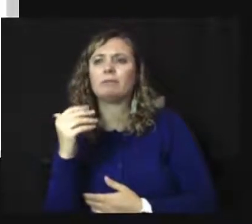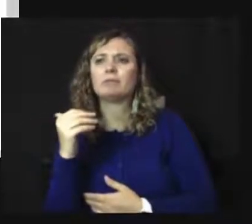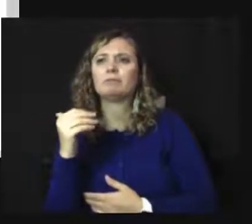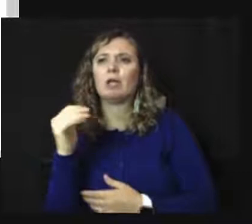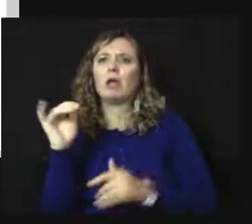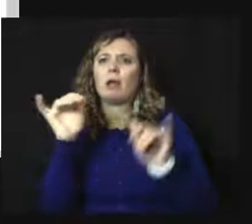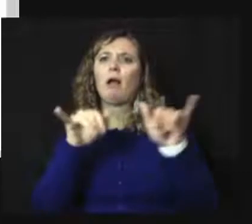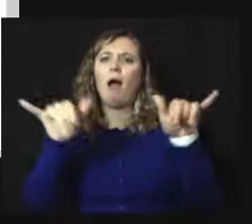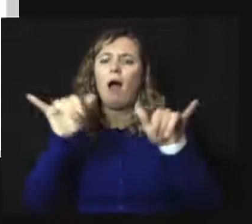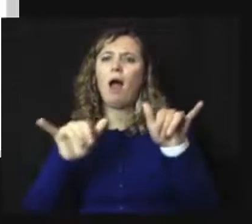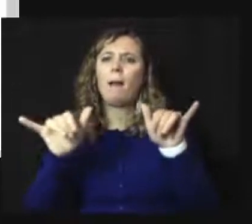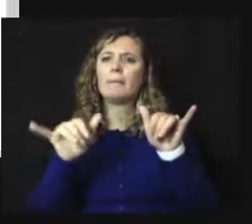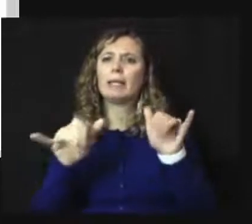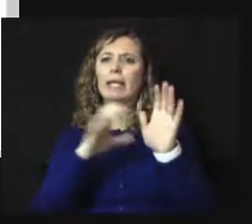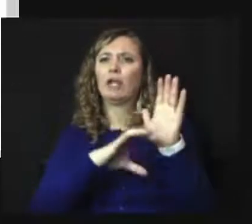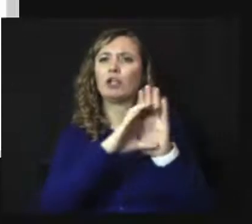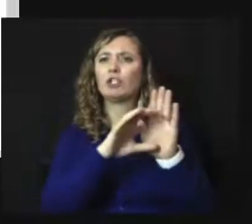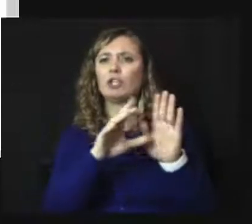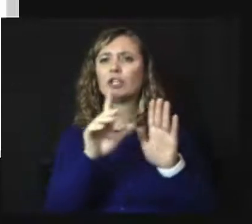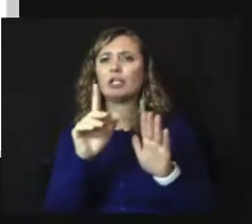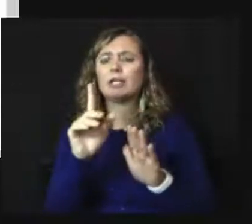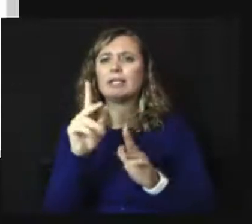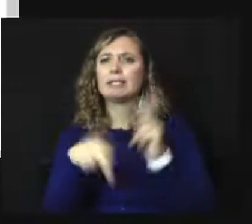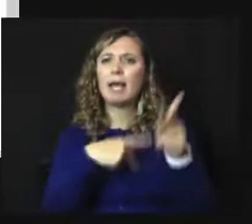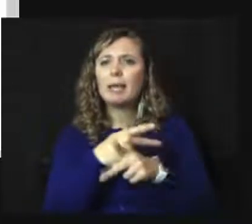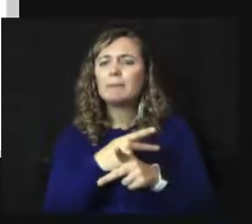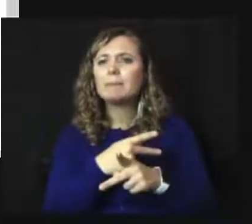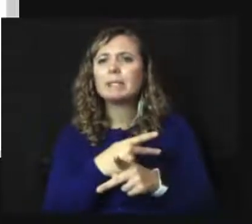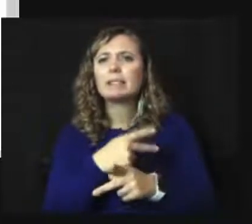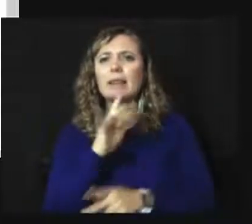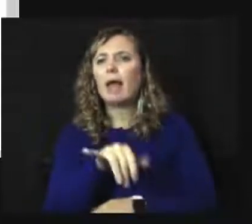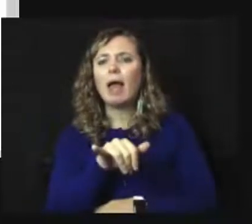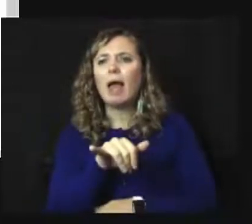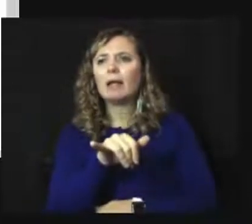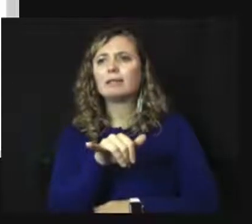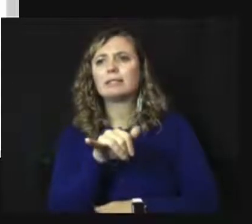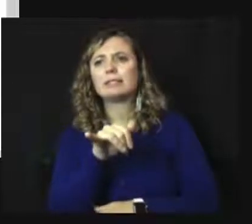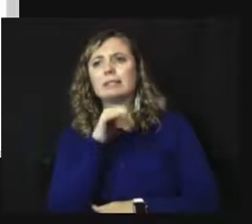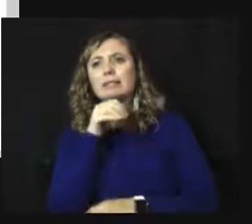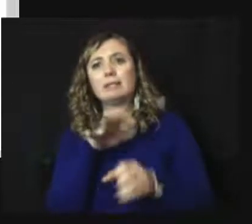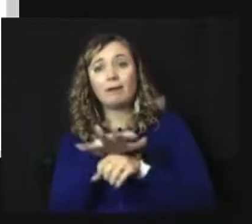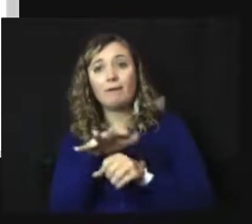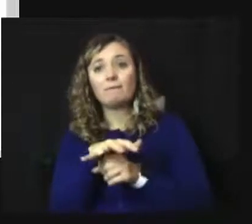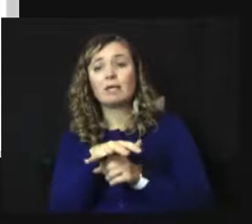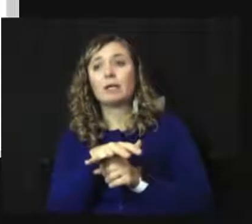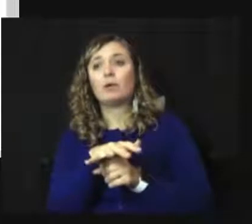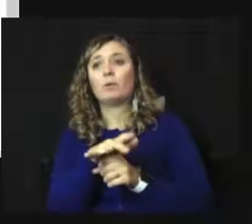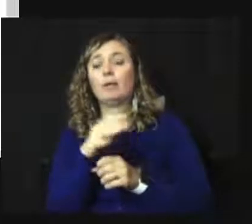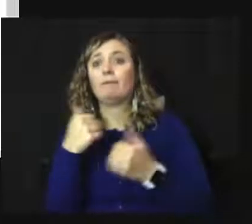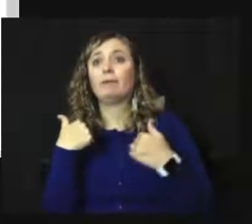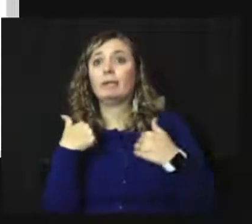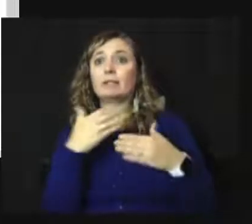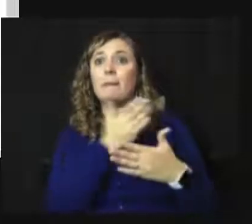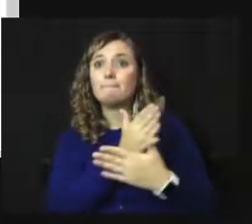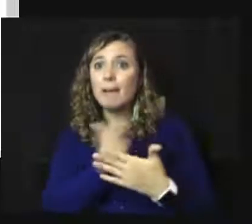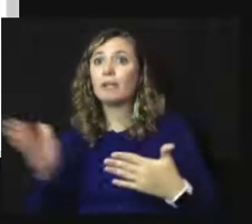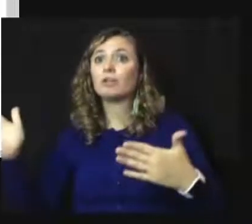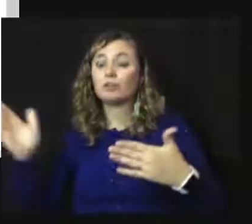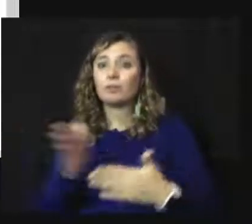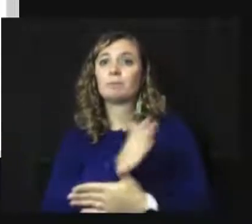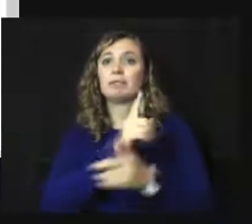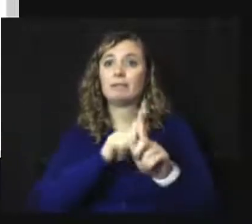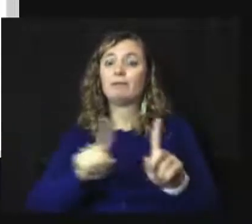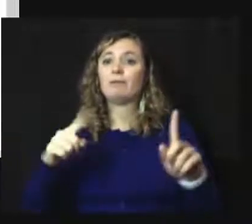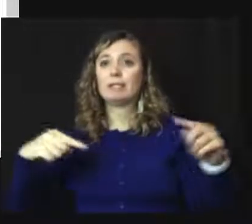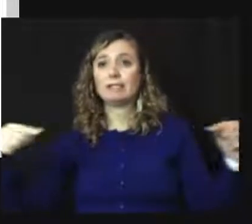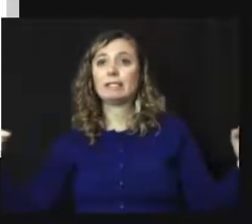absolutely not covering the experience of autistic people. There's a spectrum of differences. One thing that always kind of blows my mind is,